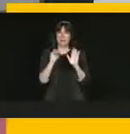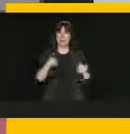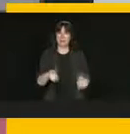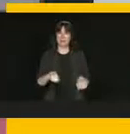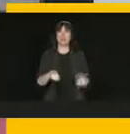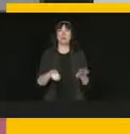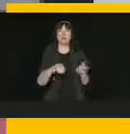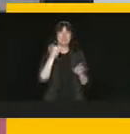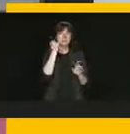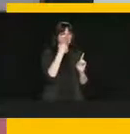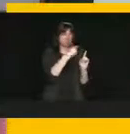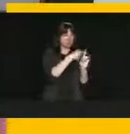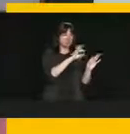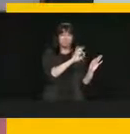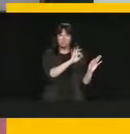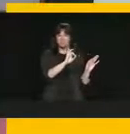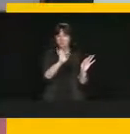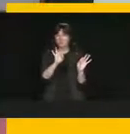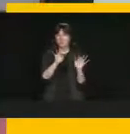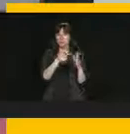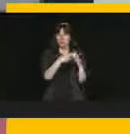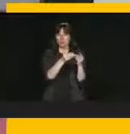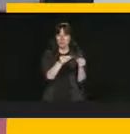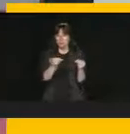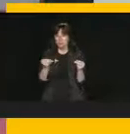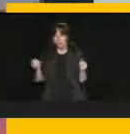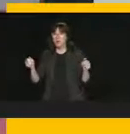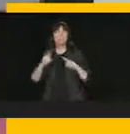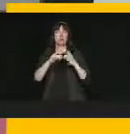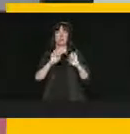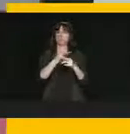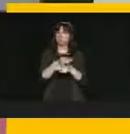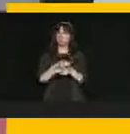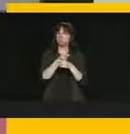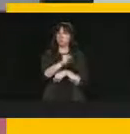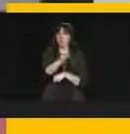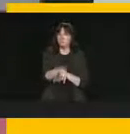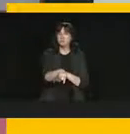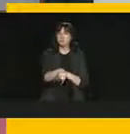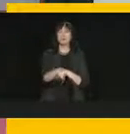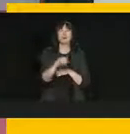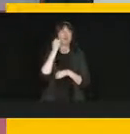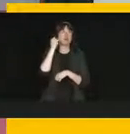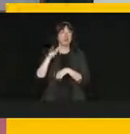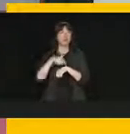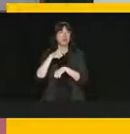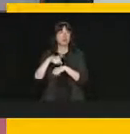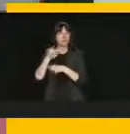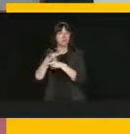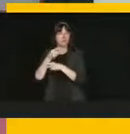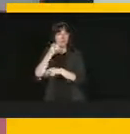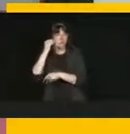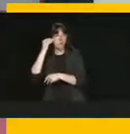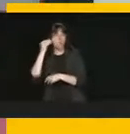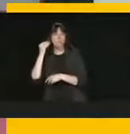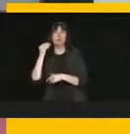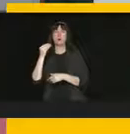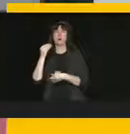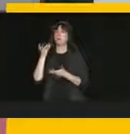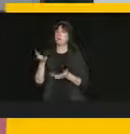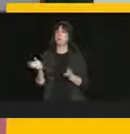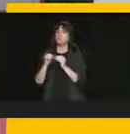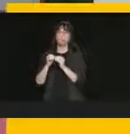are encouraging, we must remain cautious. There are some places, particularly in seniors' homes, where we're going to have to do